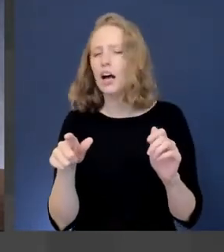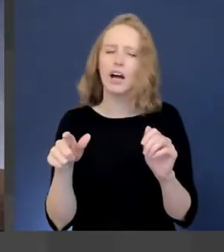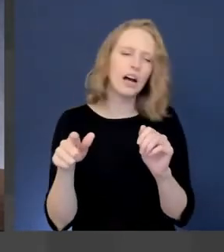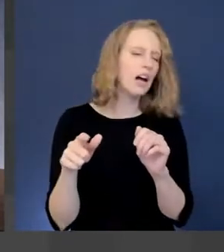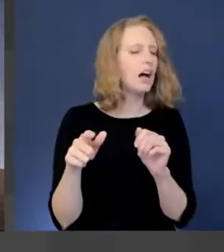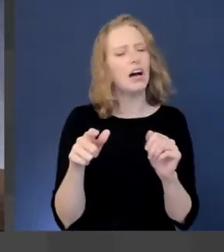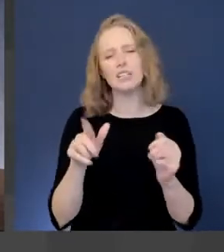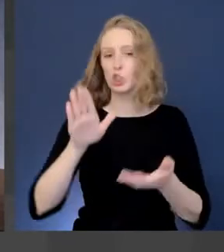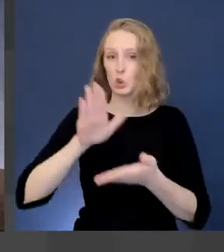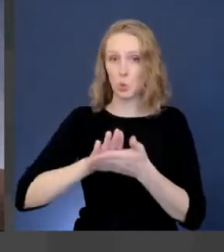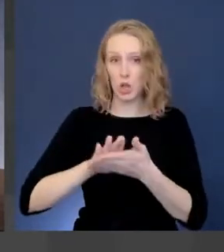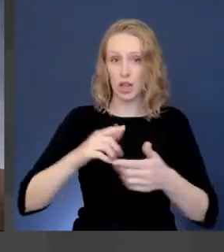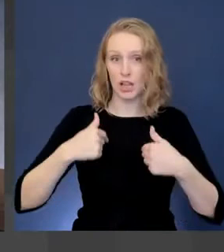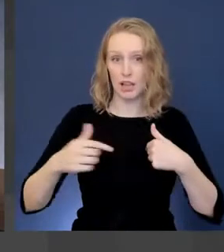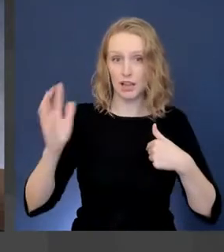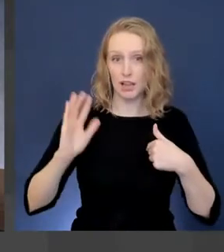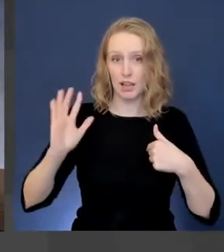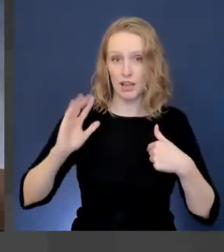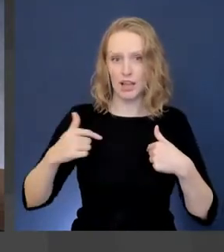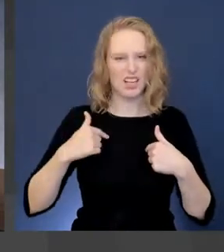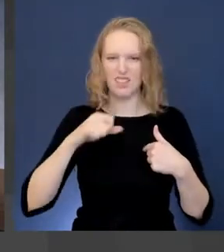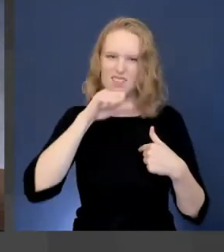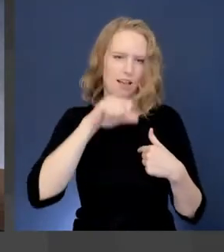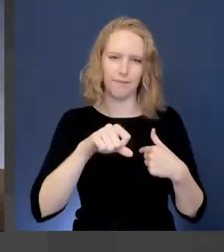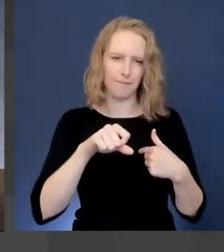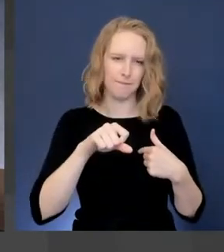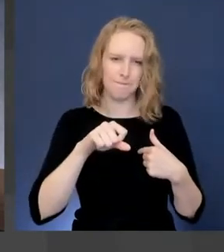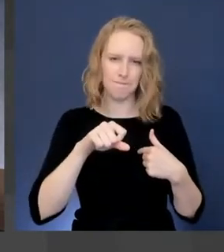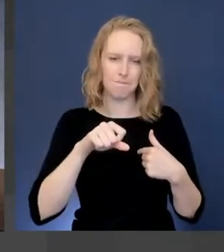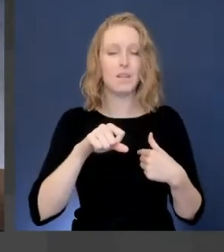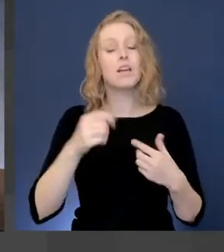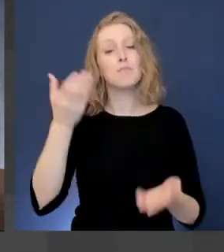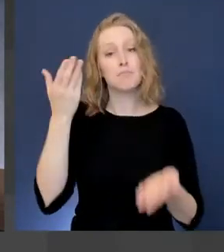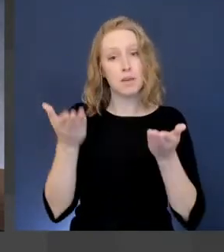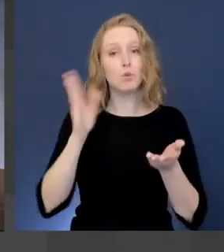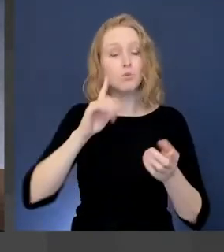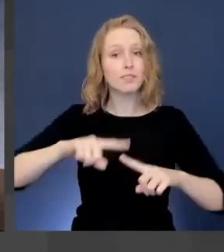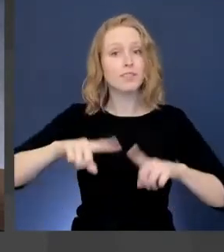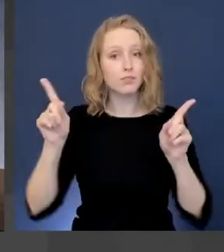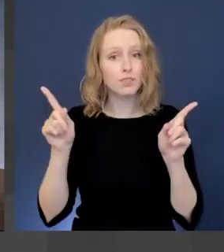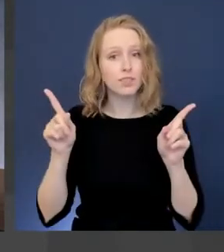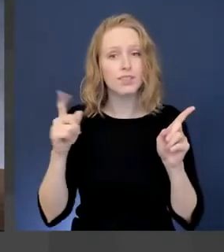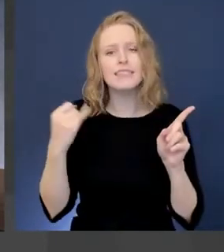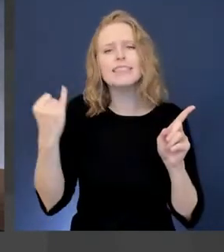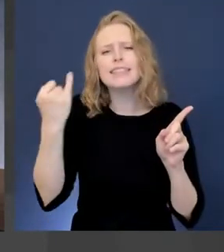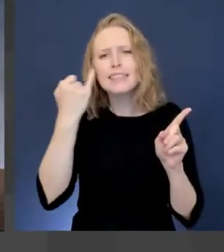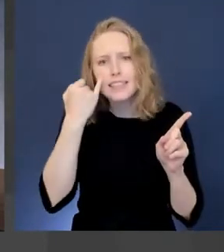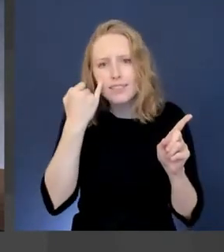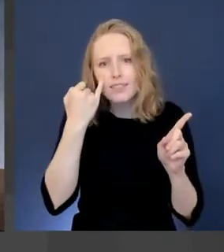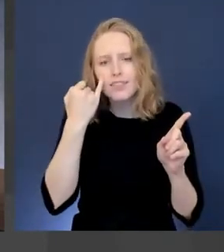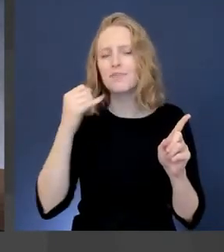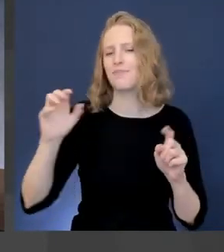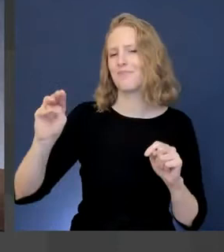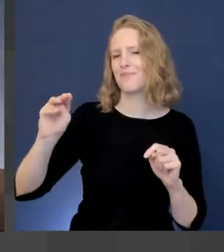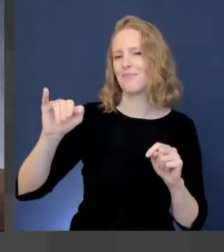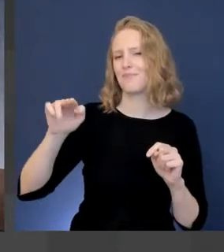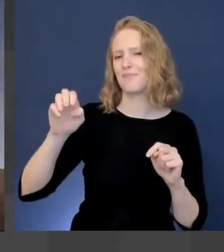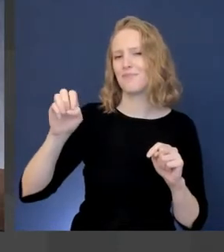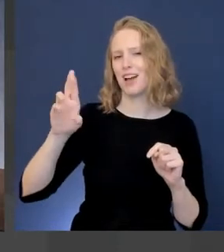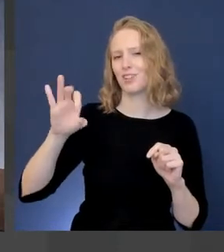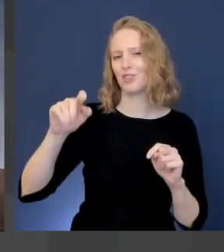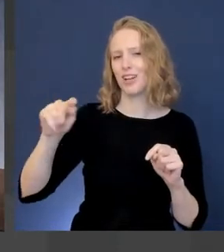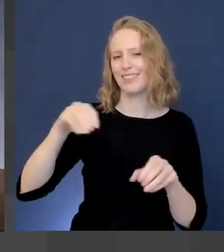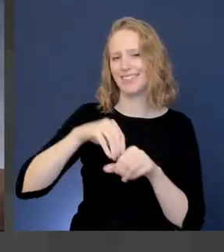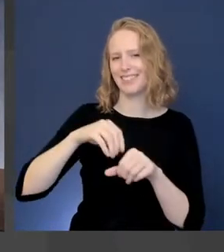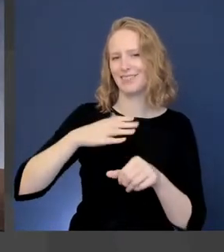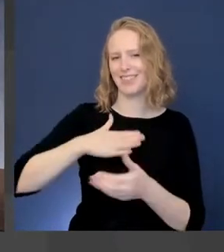school. Maybe that would have been different if I had Minecraft in my classes. Minecraft Education Edition is available